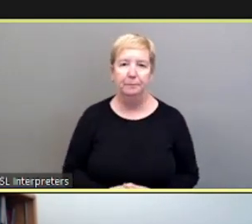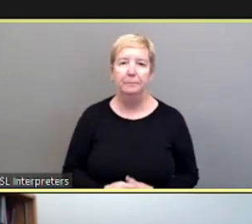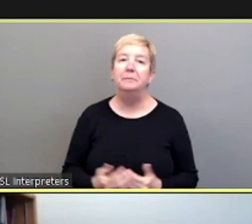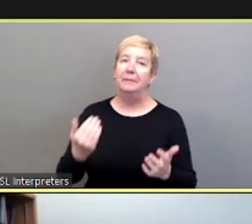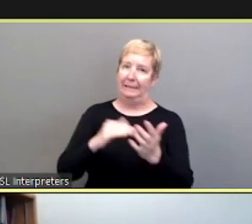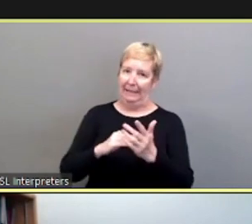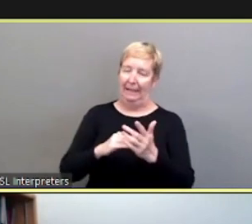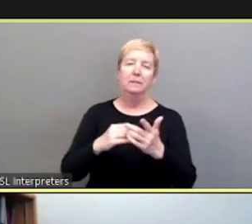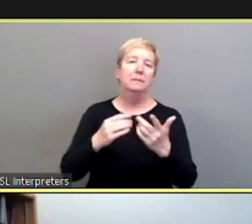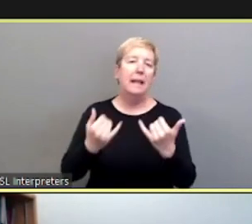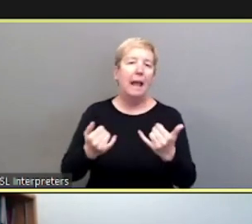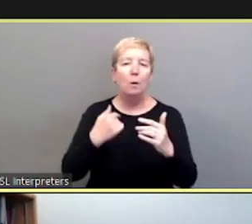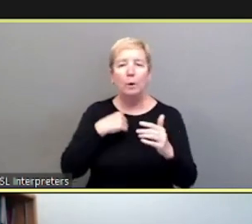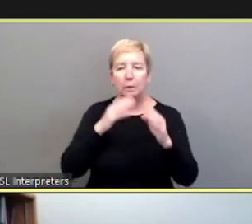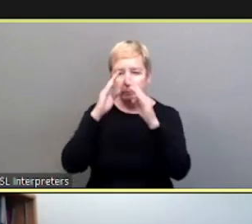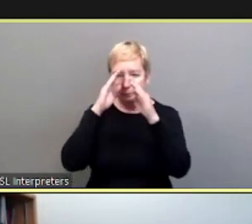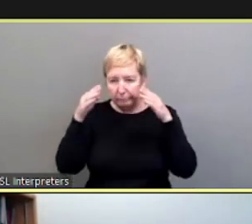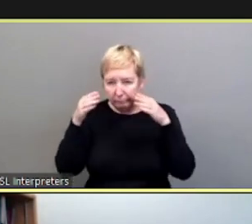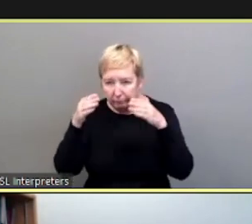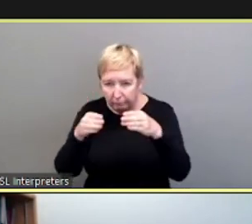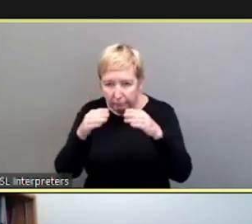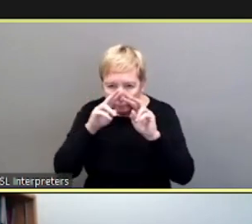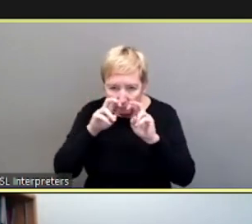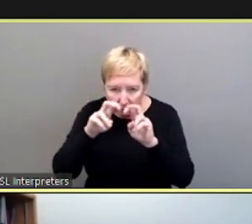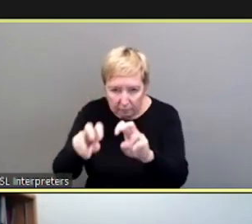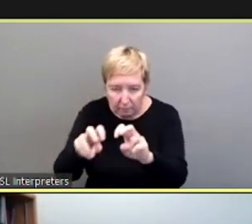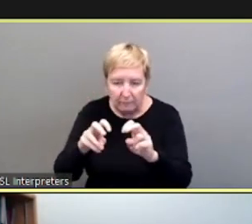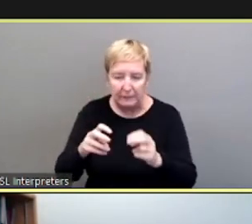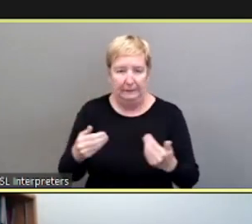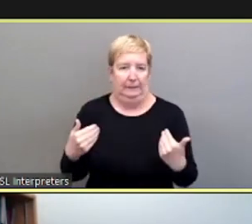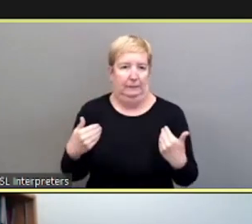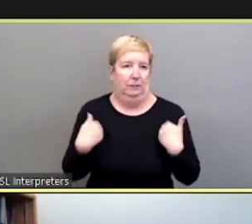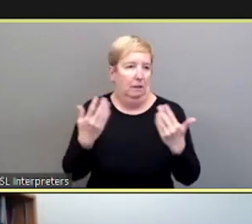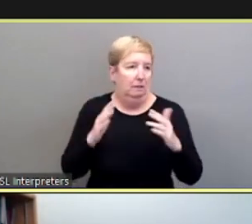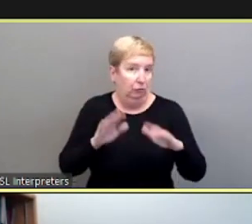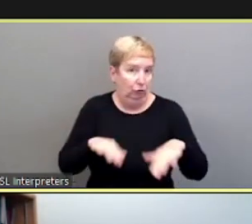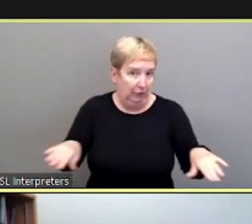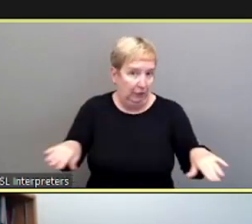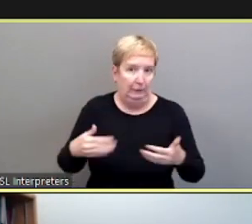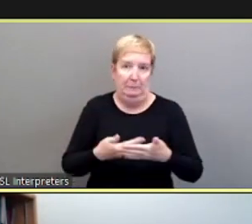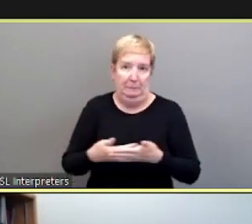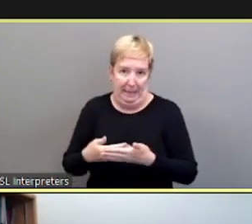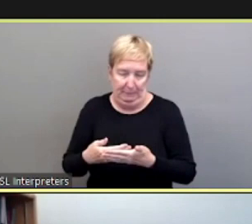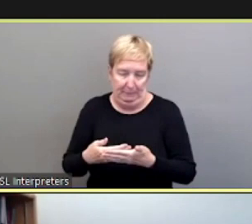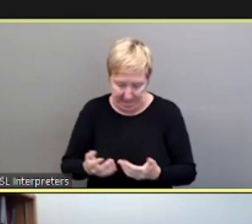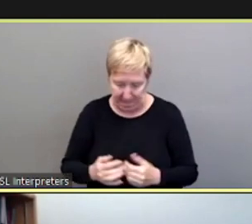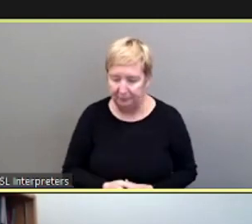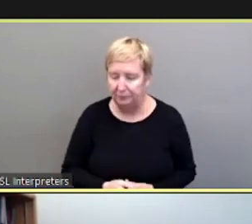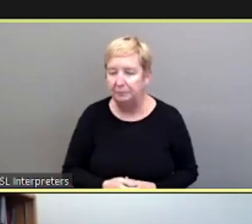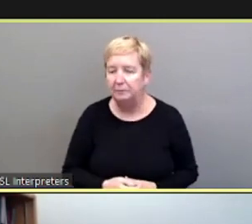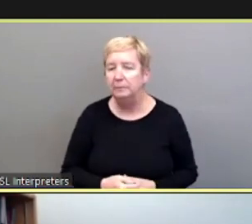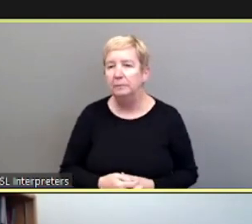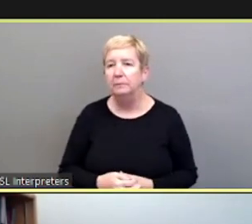zoning in on some of our pediatric data. We're looking at the number of